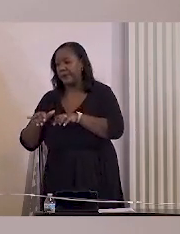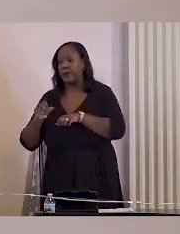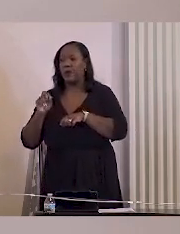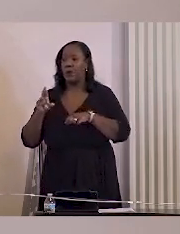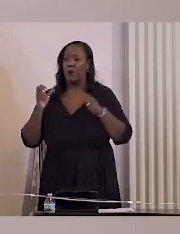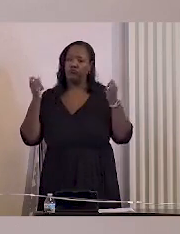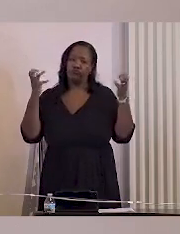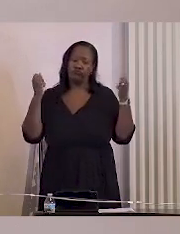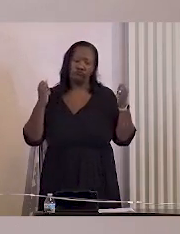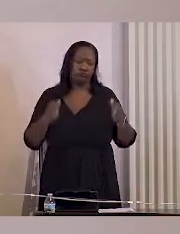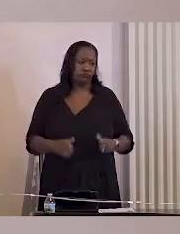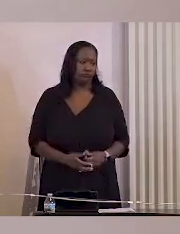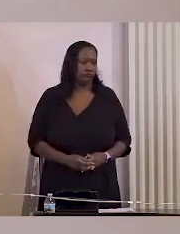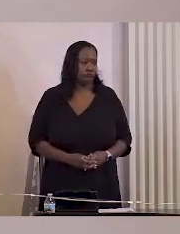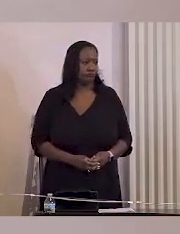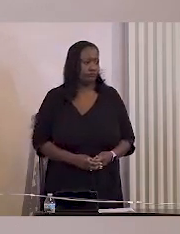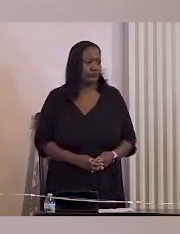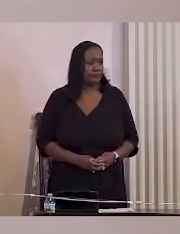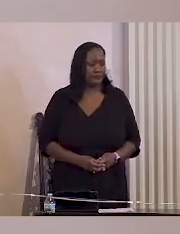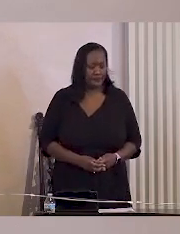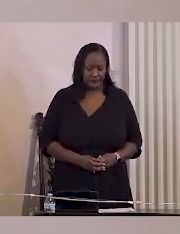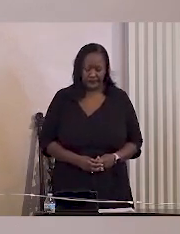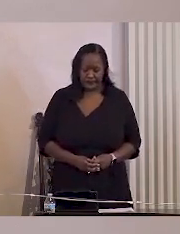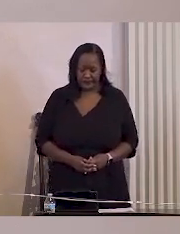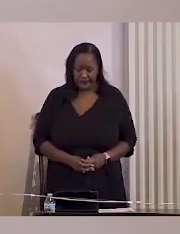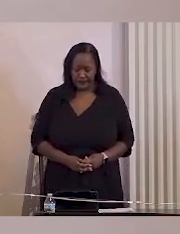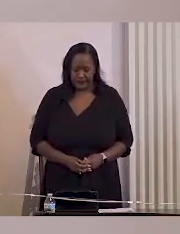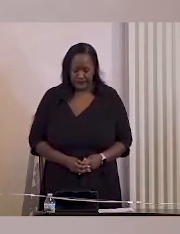Zoom. A time for shared prayer.